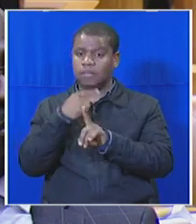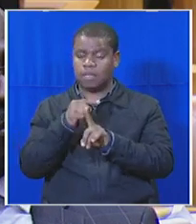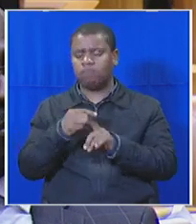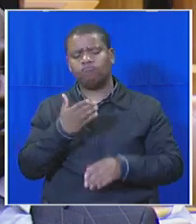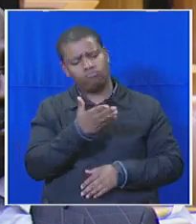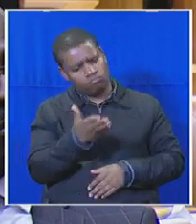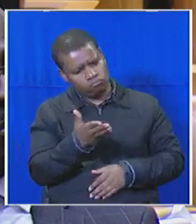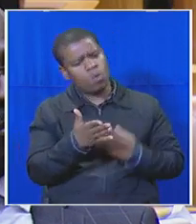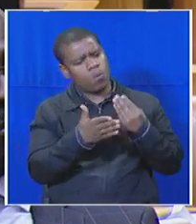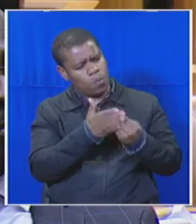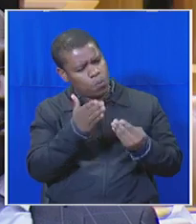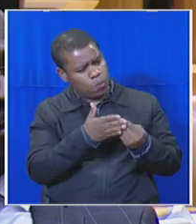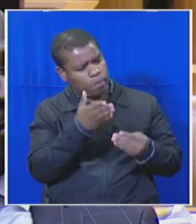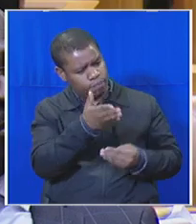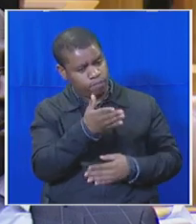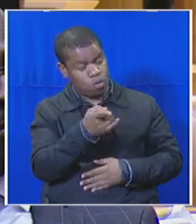ningafani nehagu.